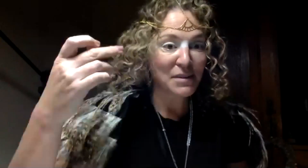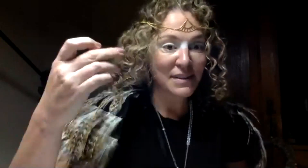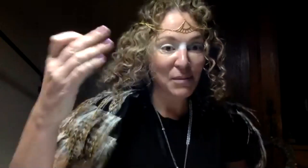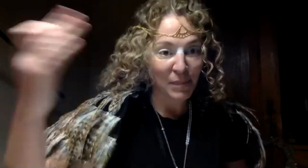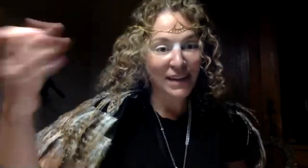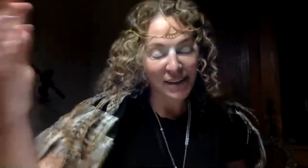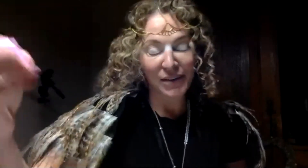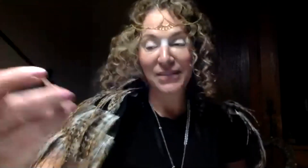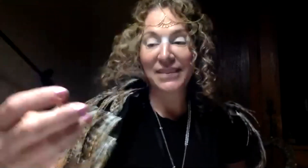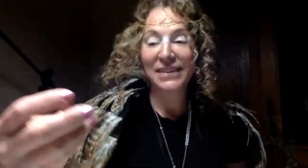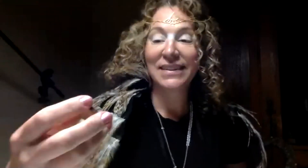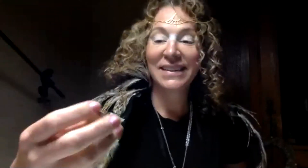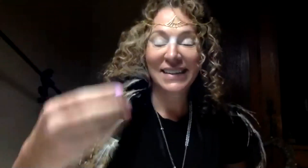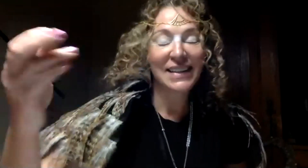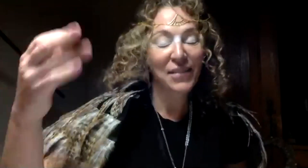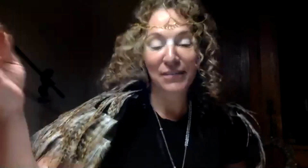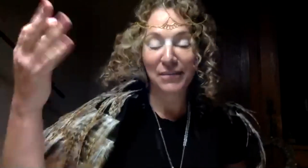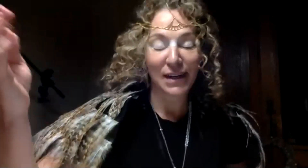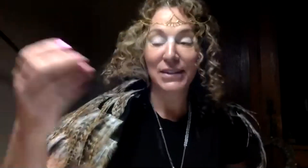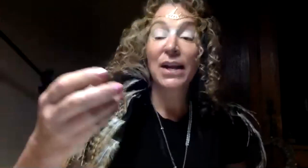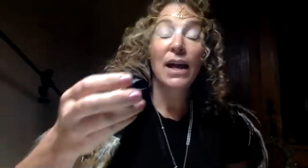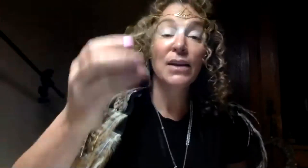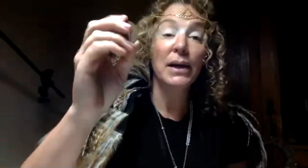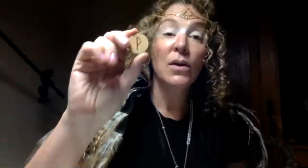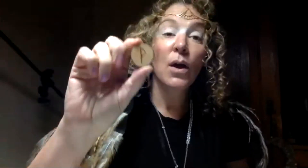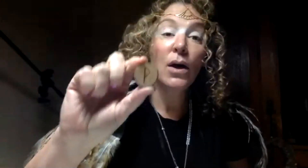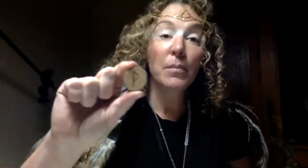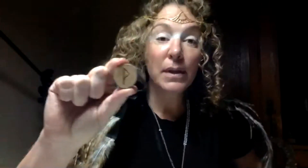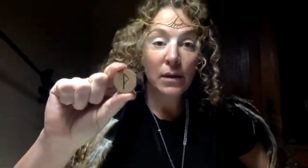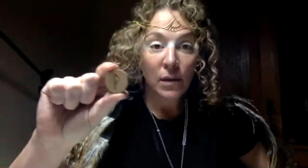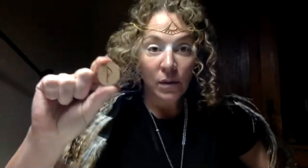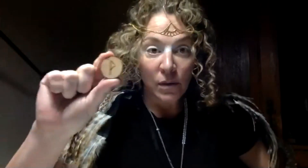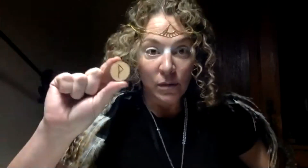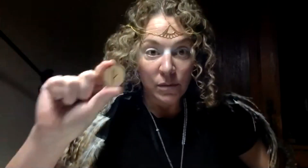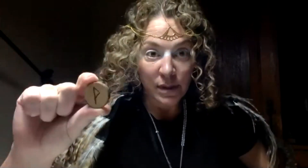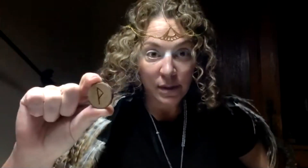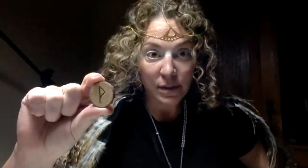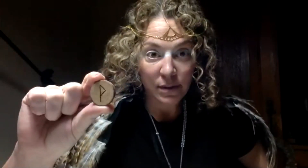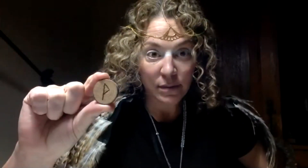ears. I was listening with my, the other whatever. Anyway,